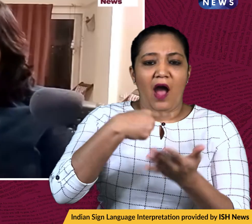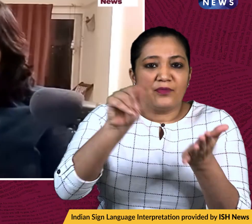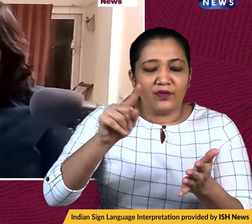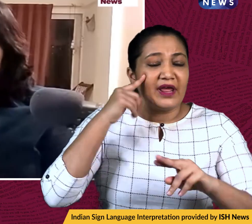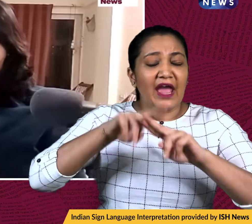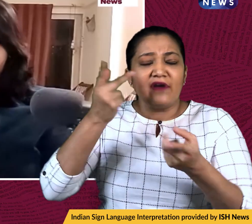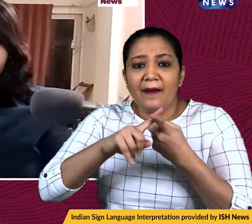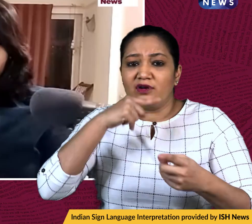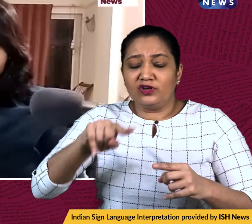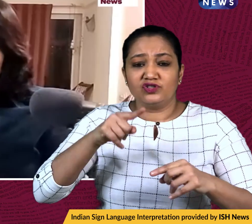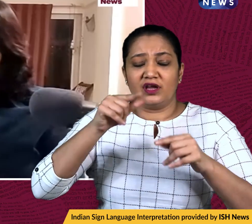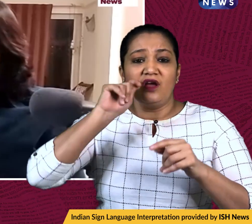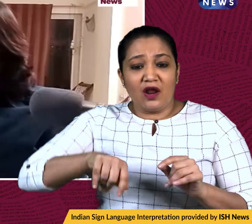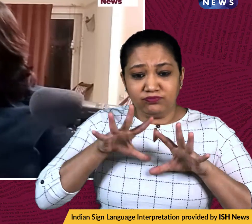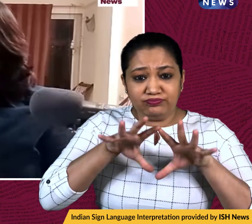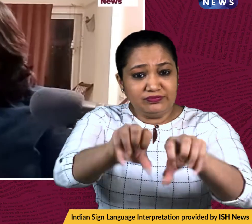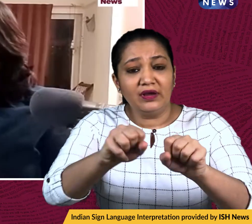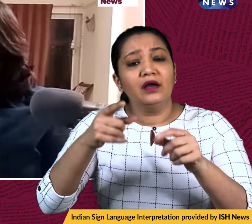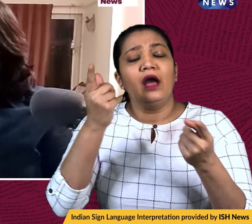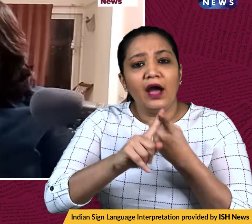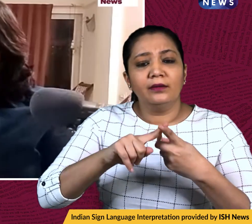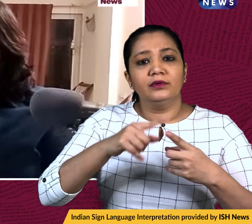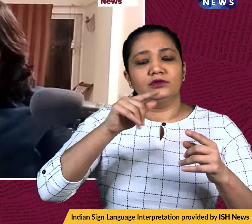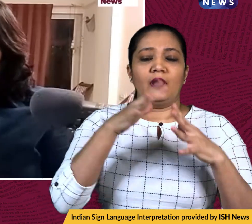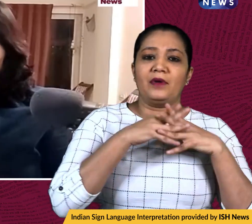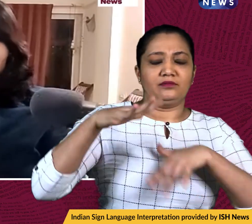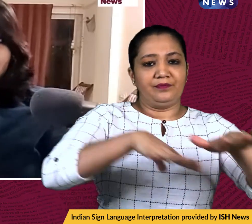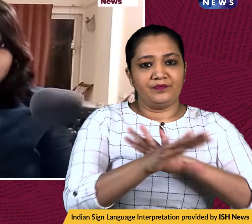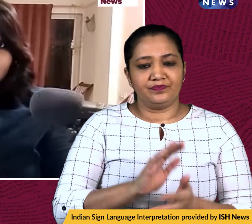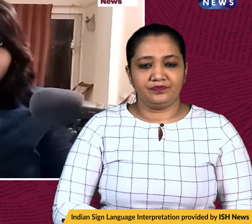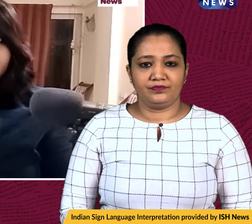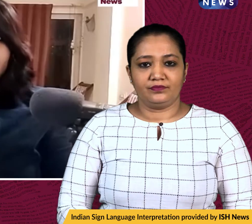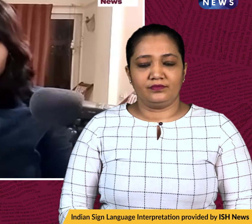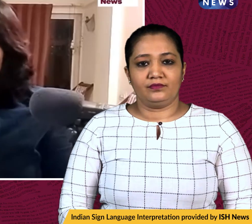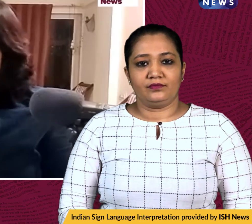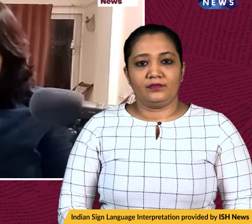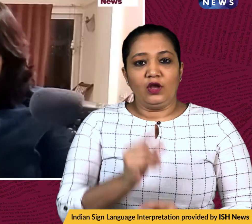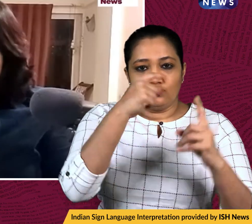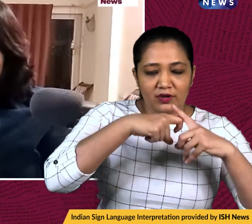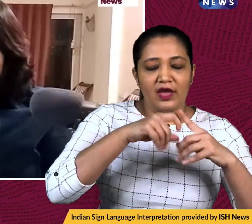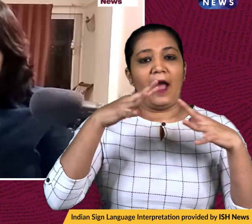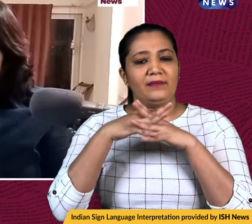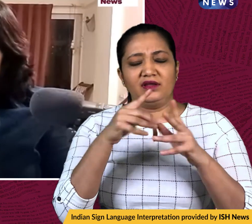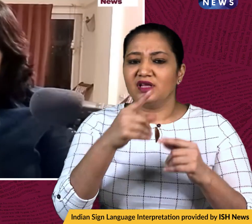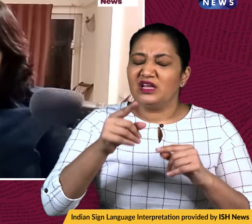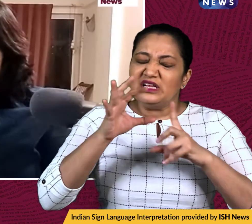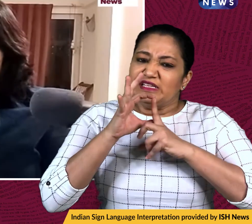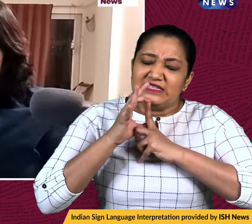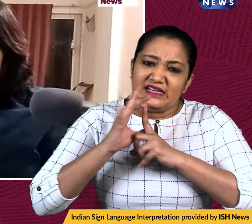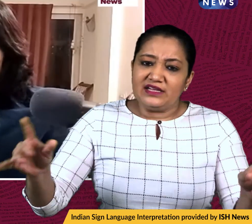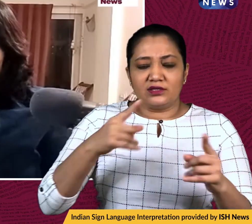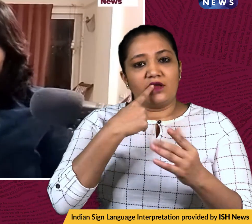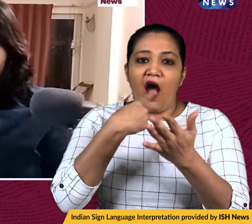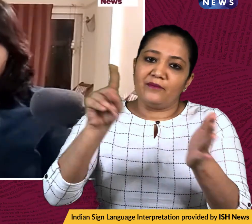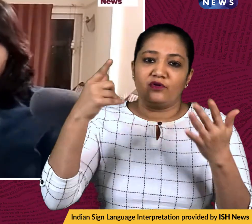sanctions if Russia invades its neighbor. Now, the US and Britain on Sunday flagged new and devastating economic